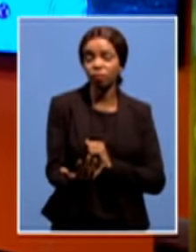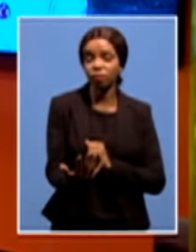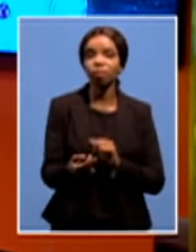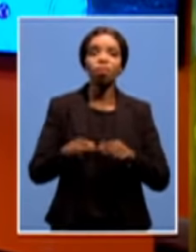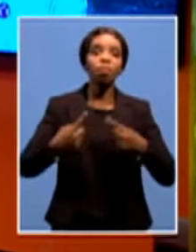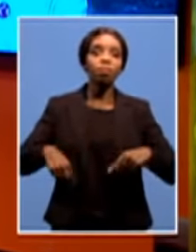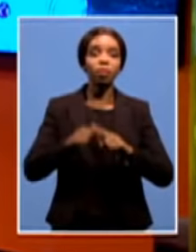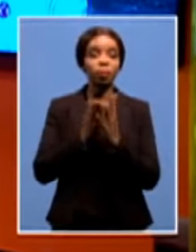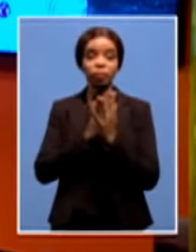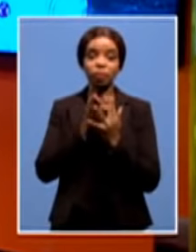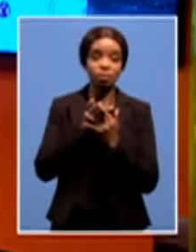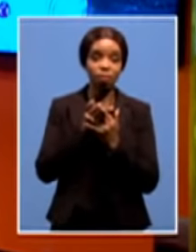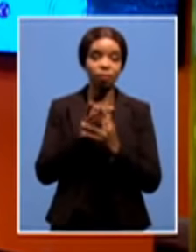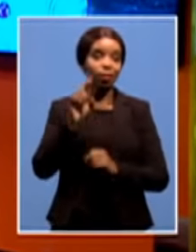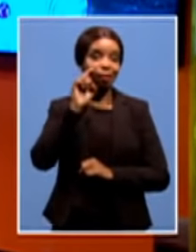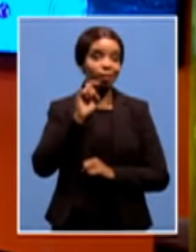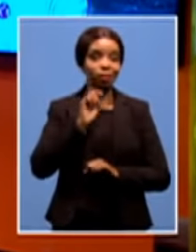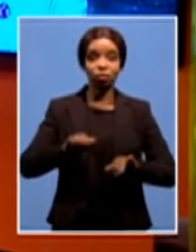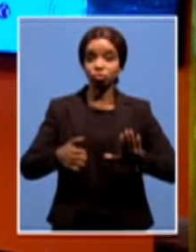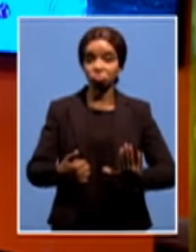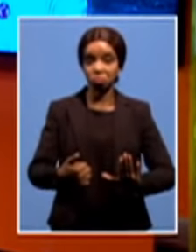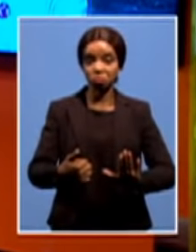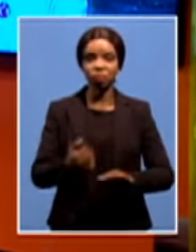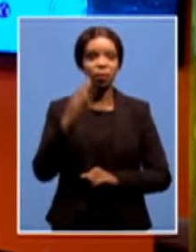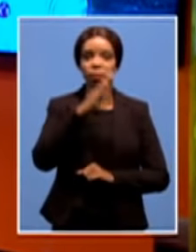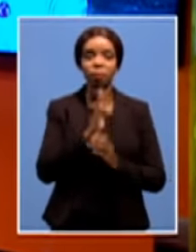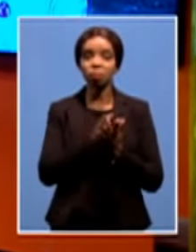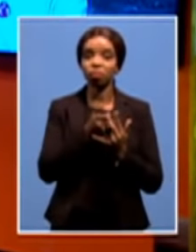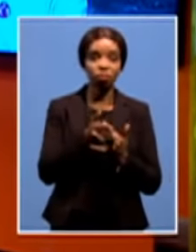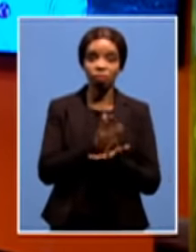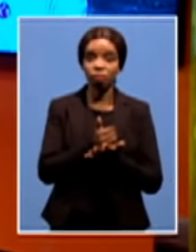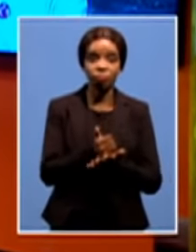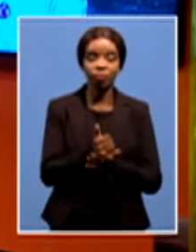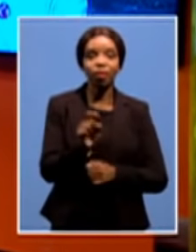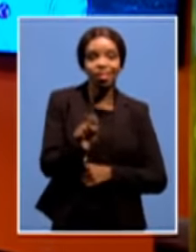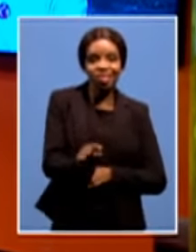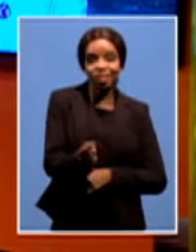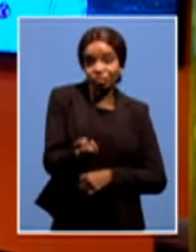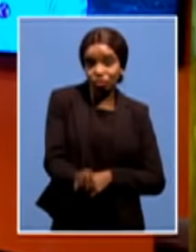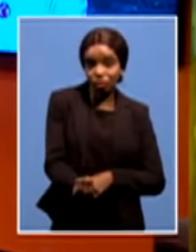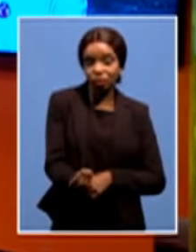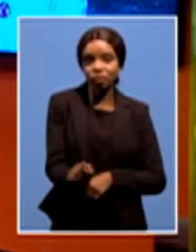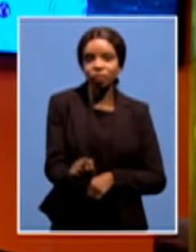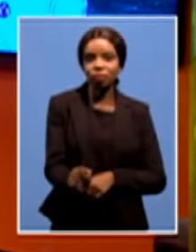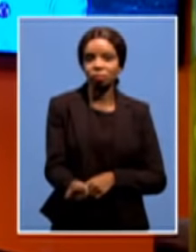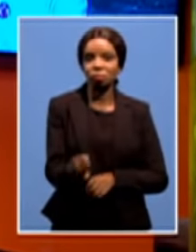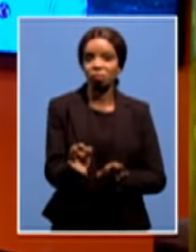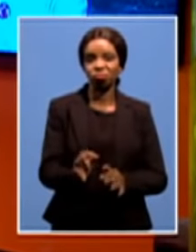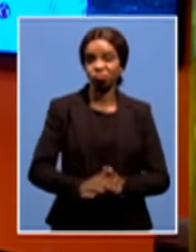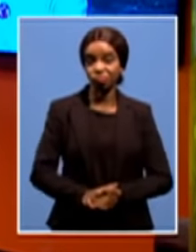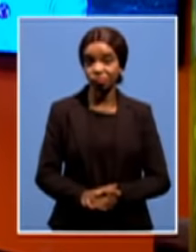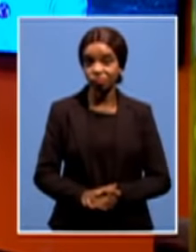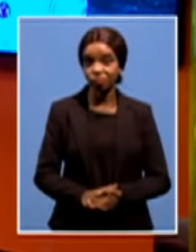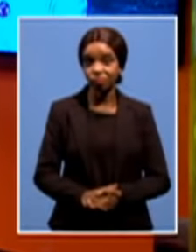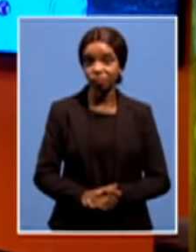the age of 6, if there's no early childhood development, in a sense, that child's fate has been sealed.